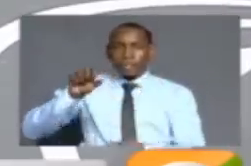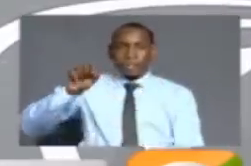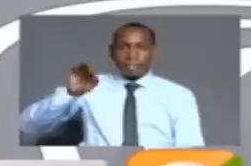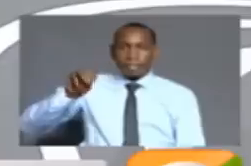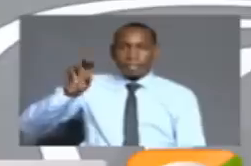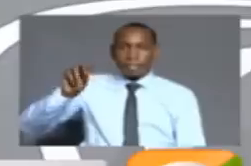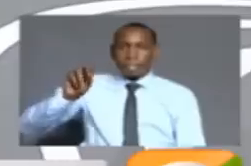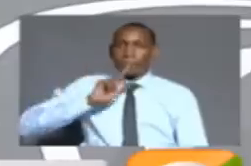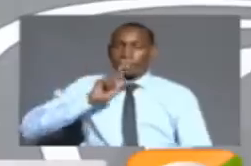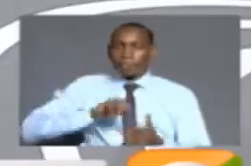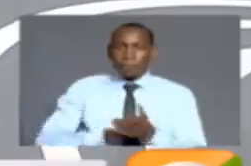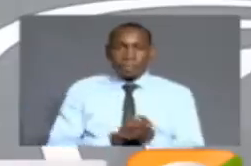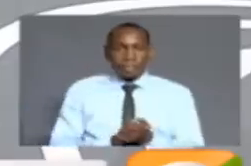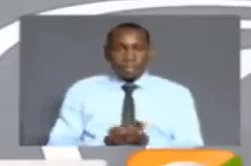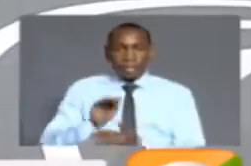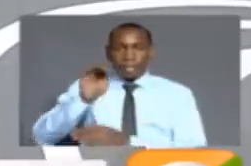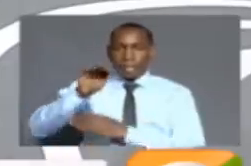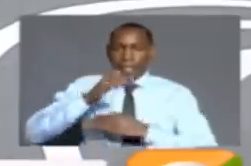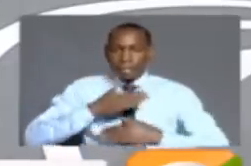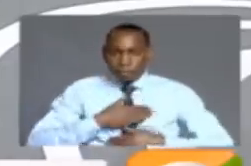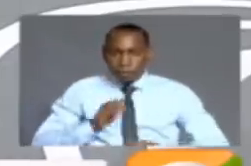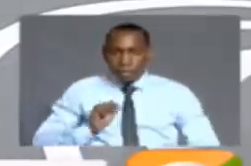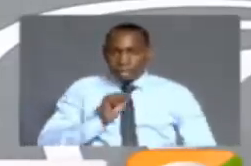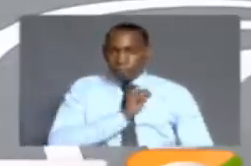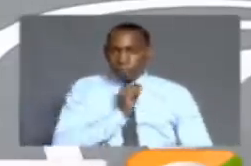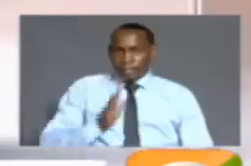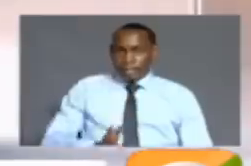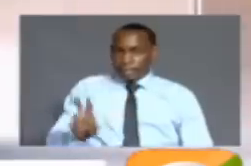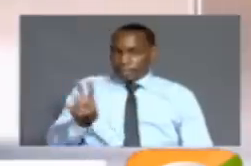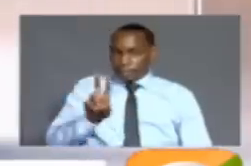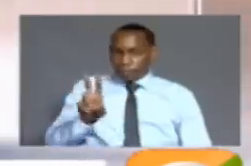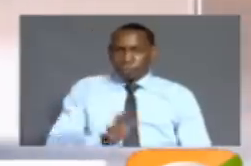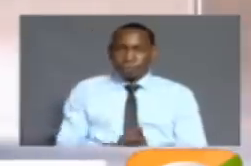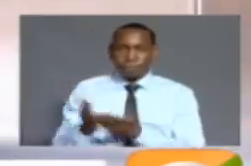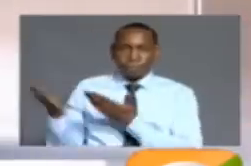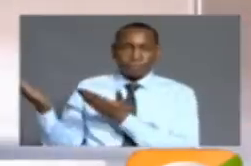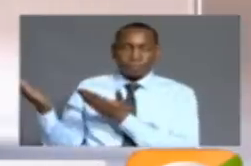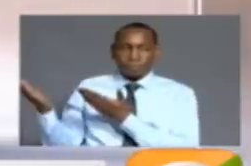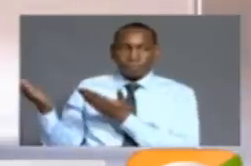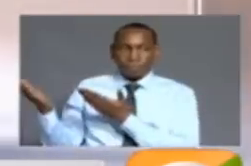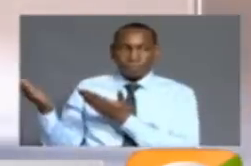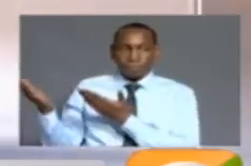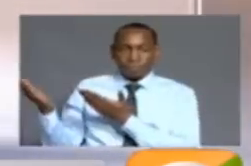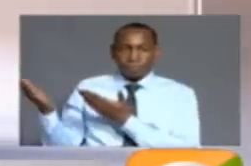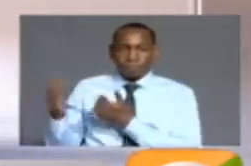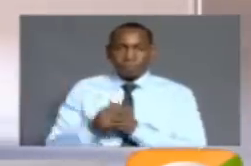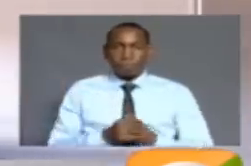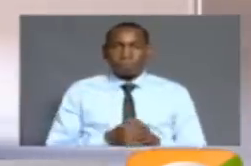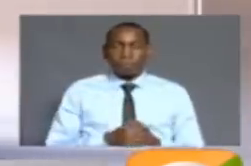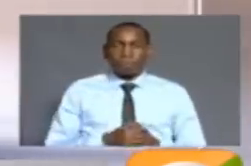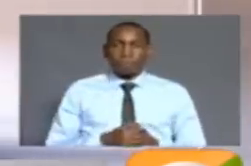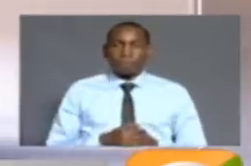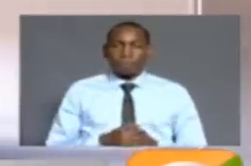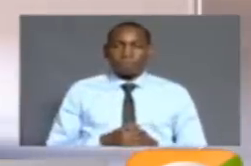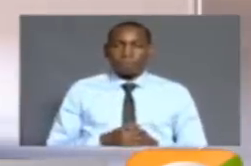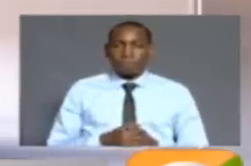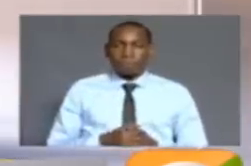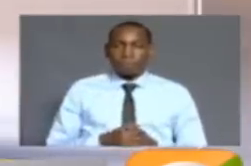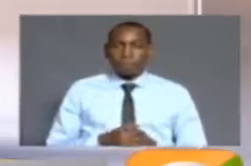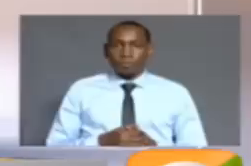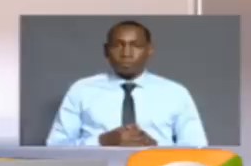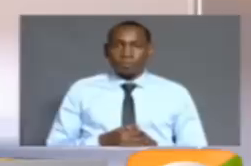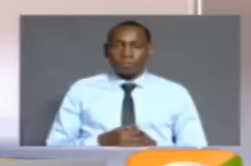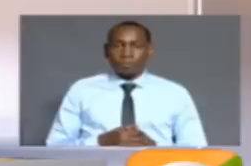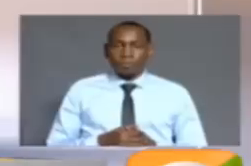Kabiro, ask the honorable senators, if the minority MPs get the house allowances, what will the